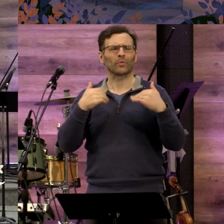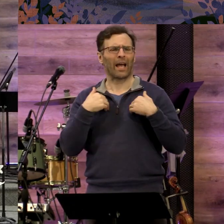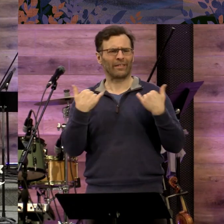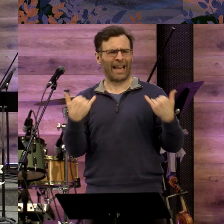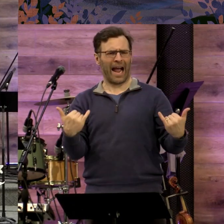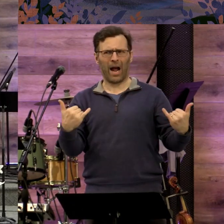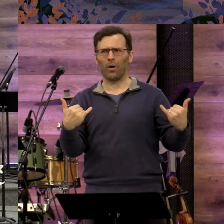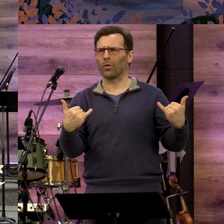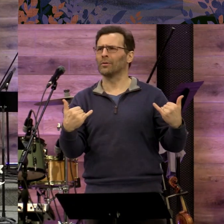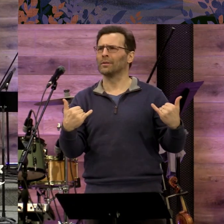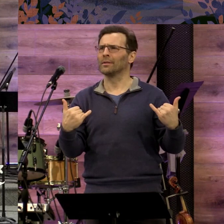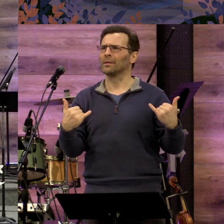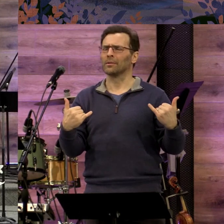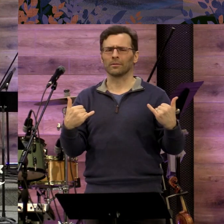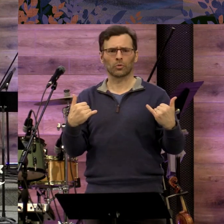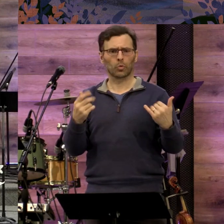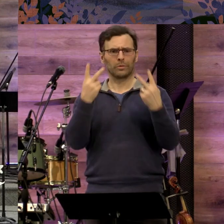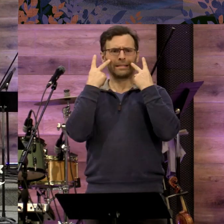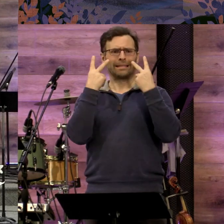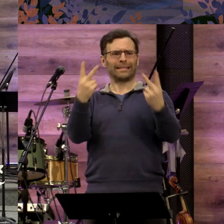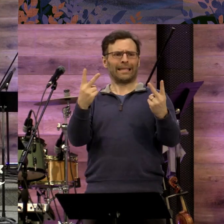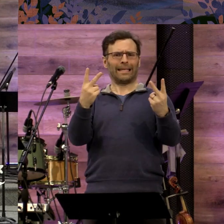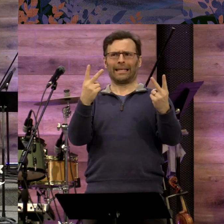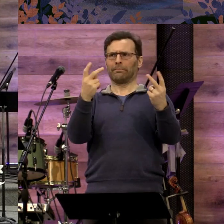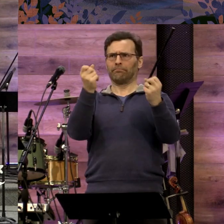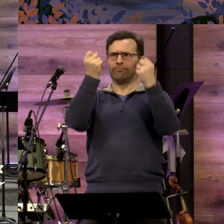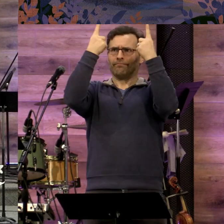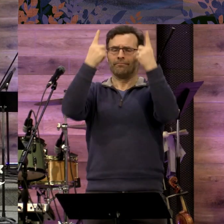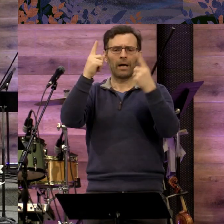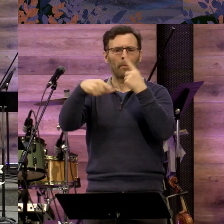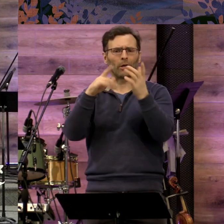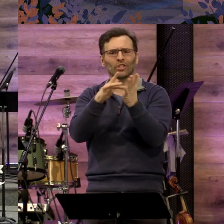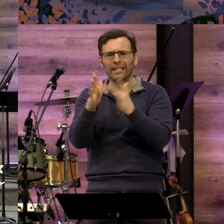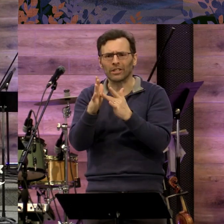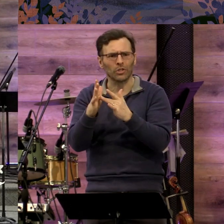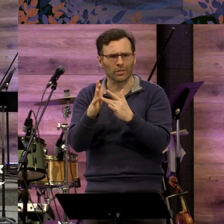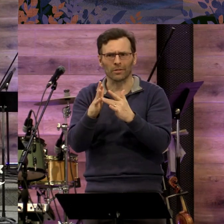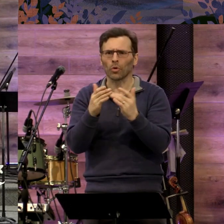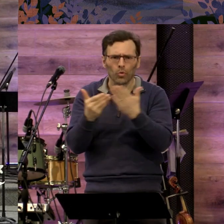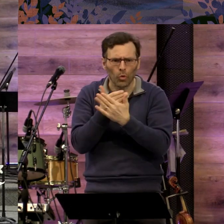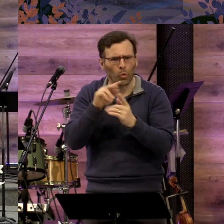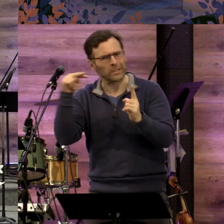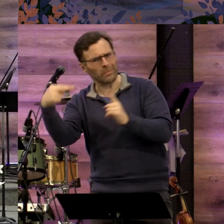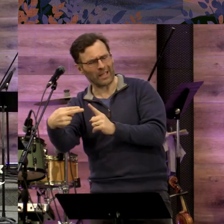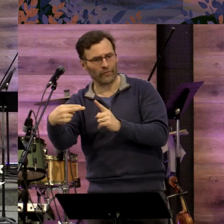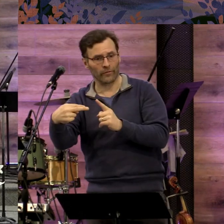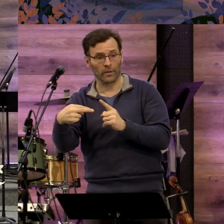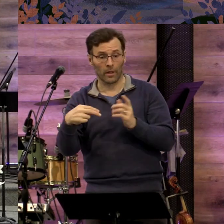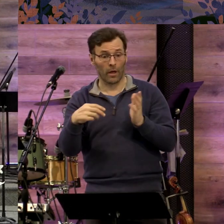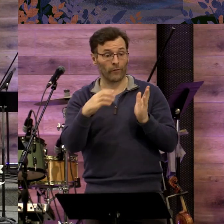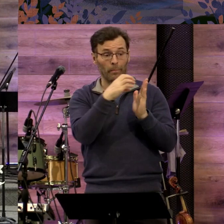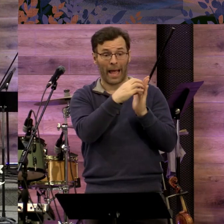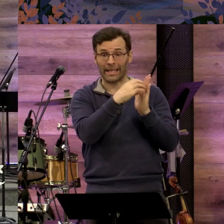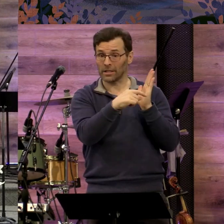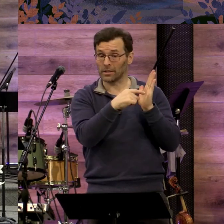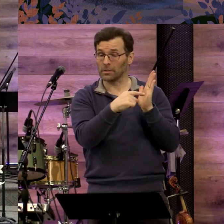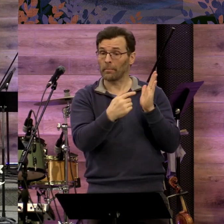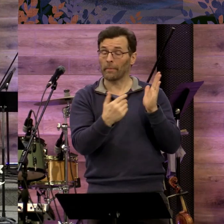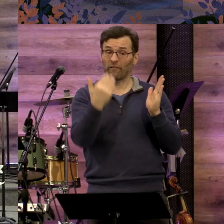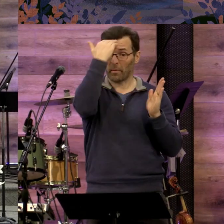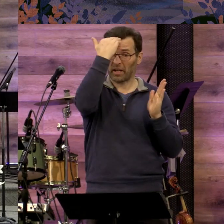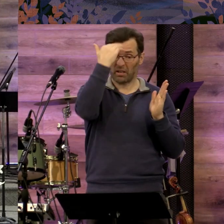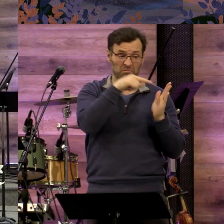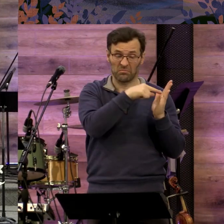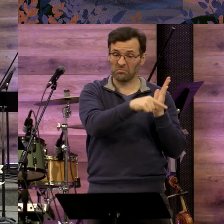to see Jesus anew through a passage that for some is very familiar and others that maybe haven't